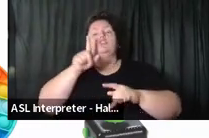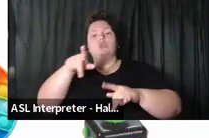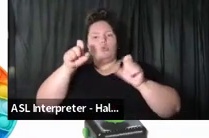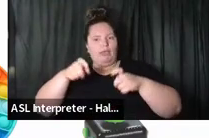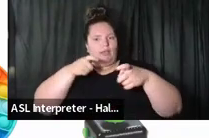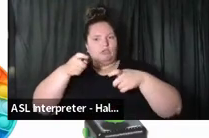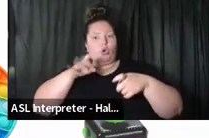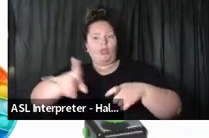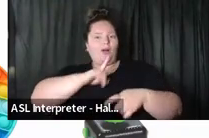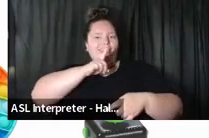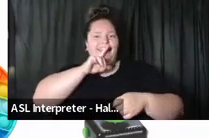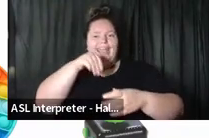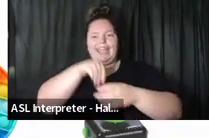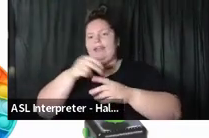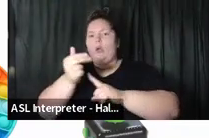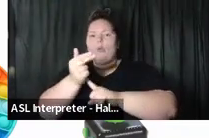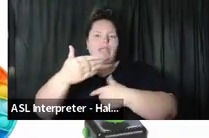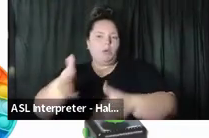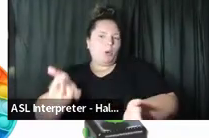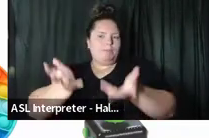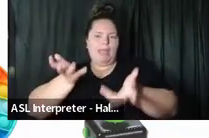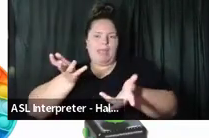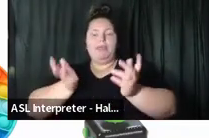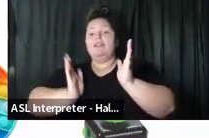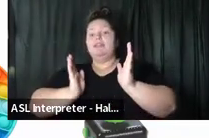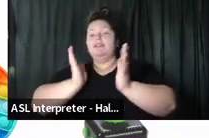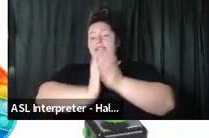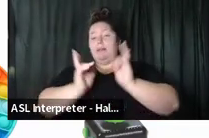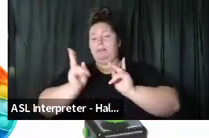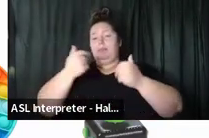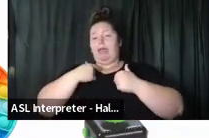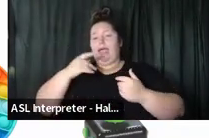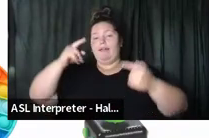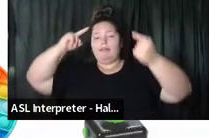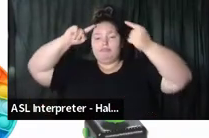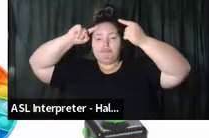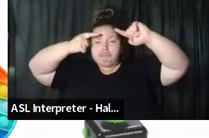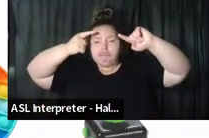room. Some people have, you know, migraines when the light is too bright. So just